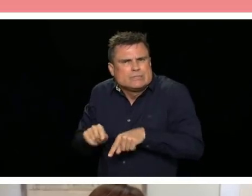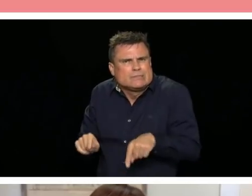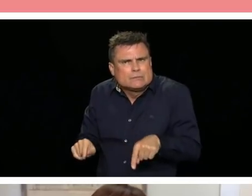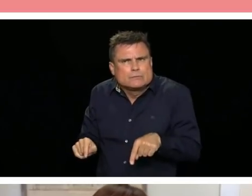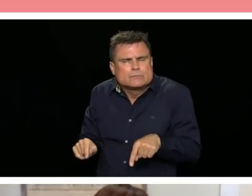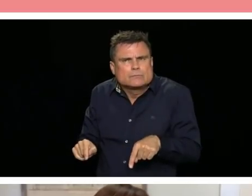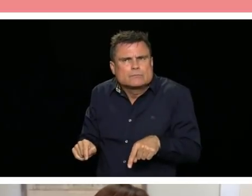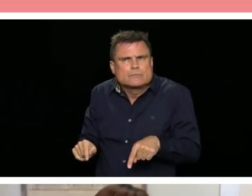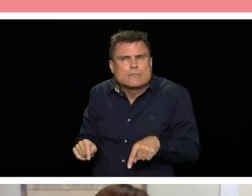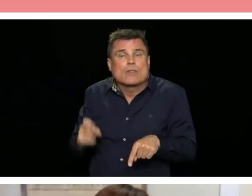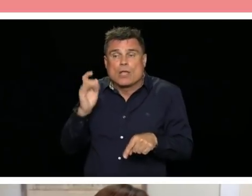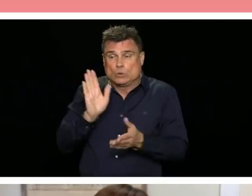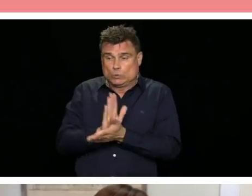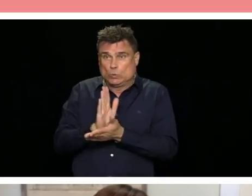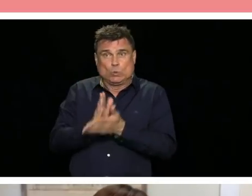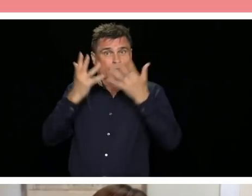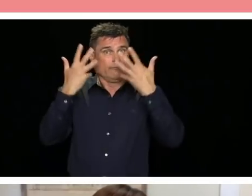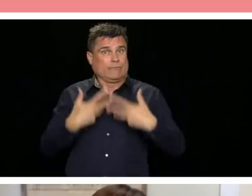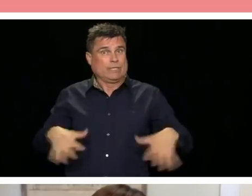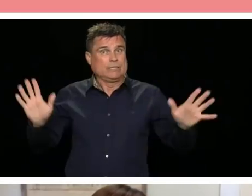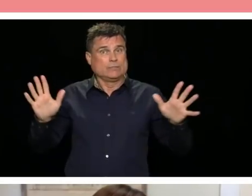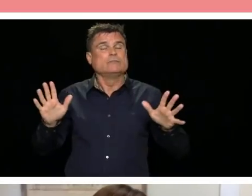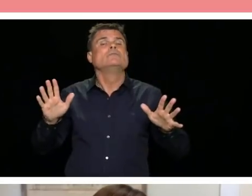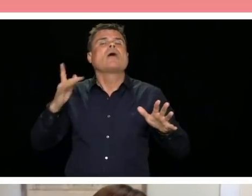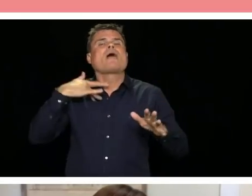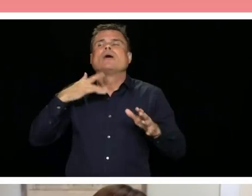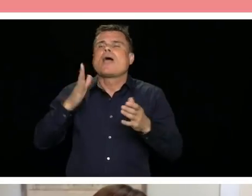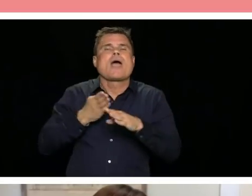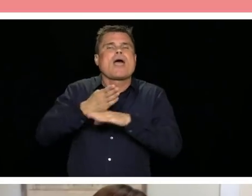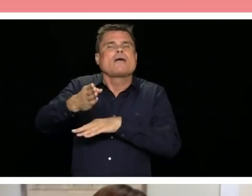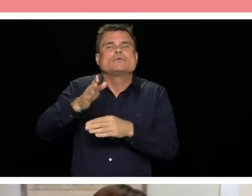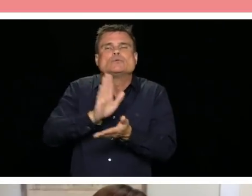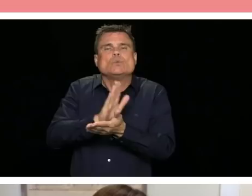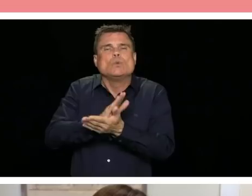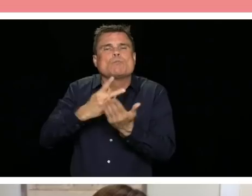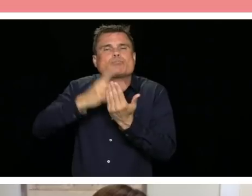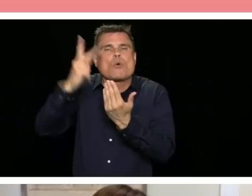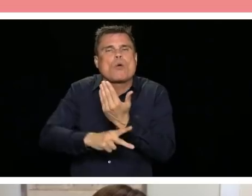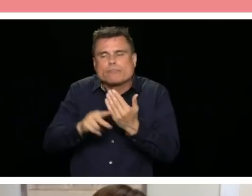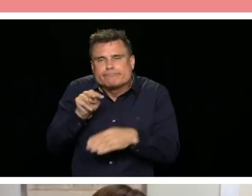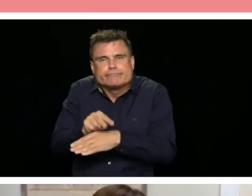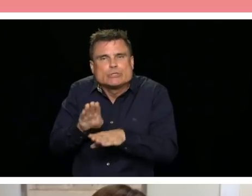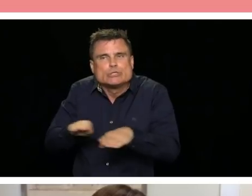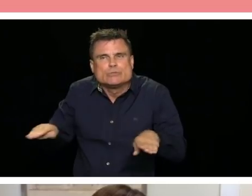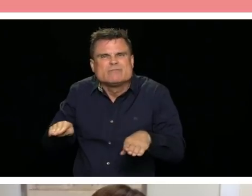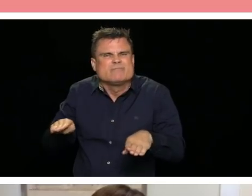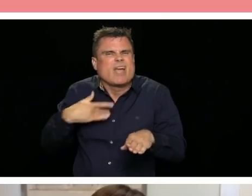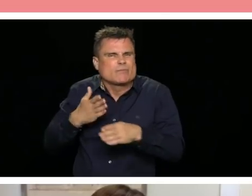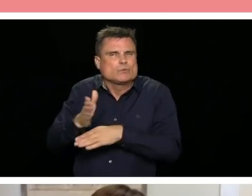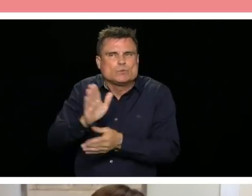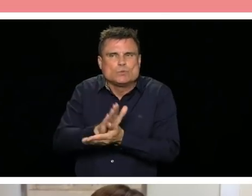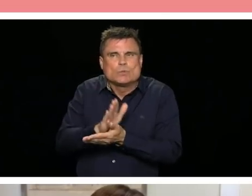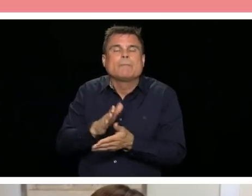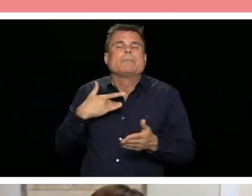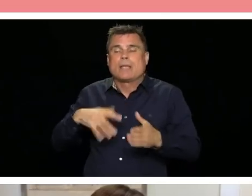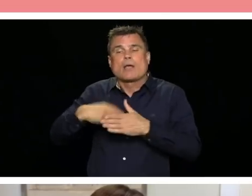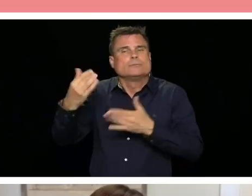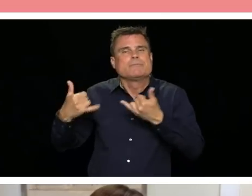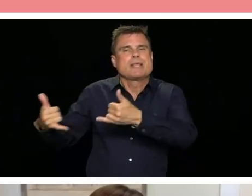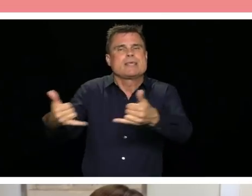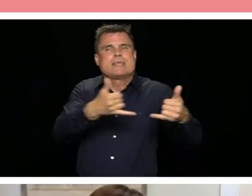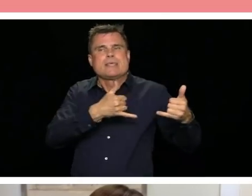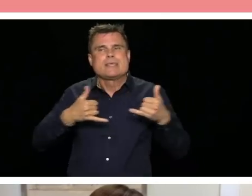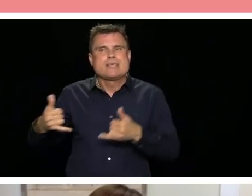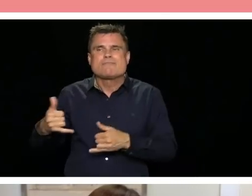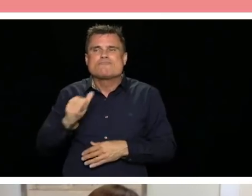but also for staff. And then, of course, for parents. So we absolutely recommend physical distancing for